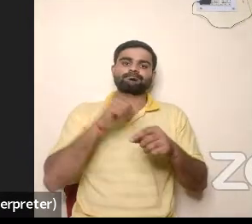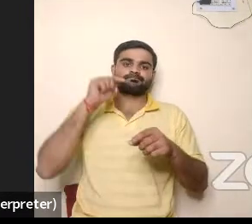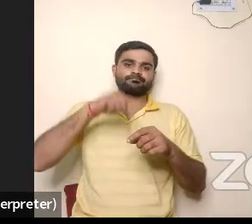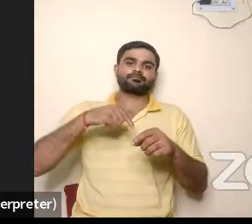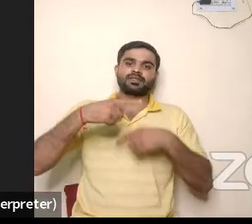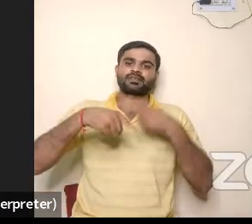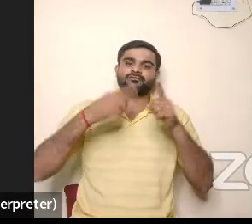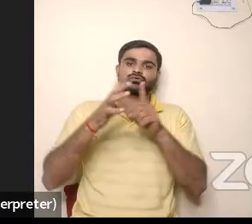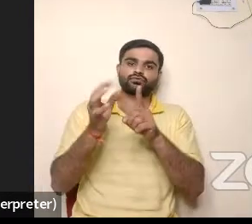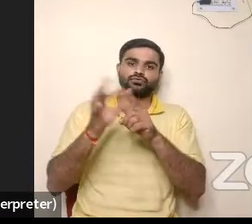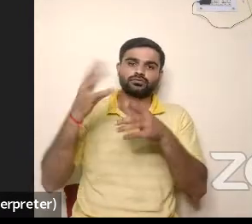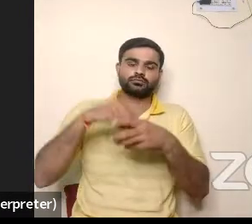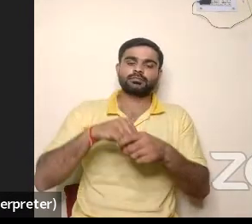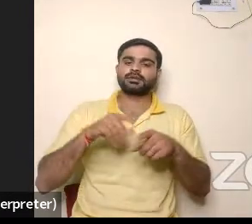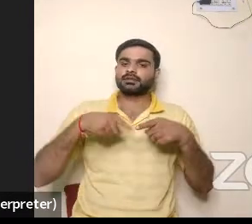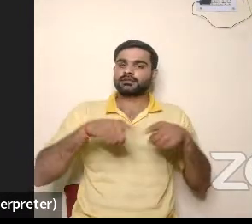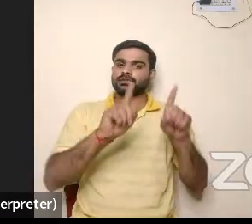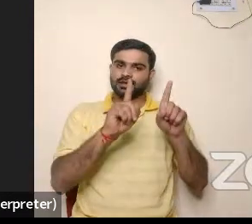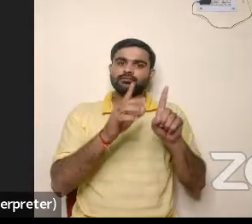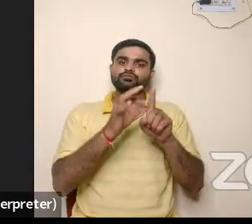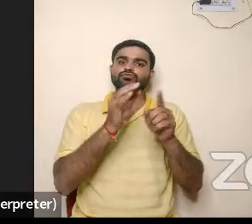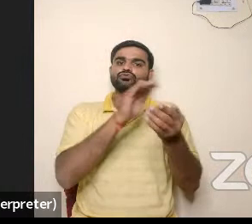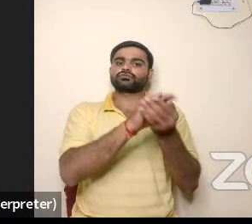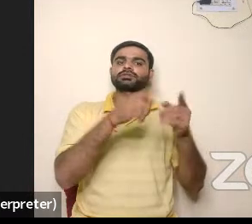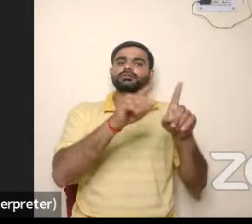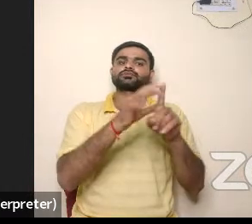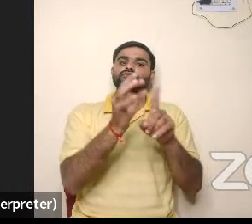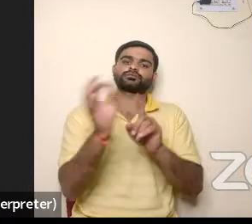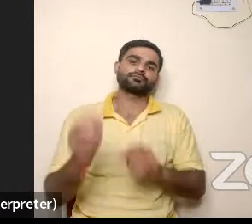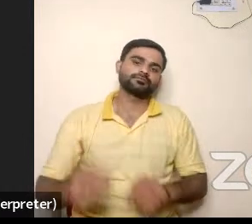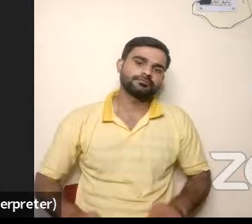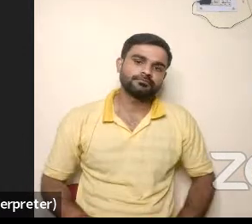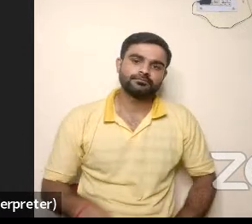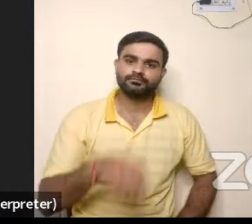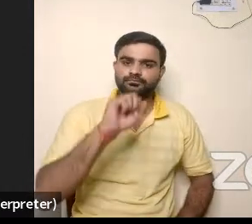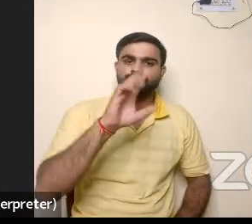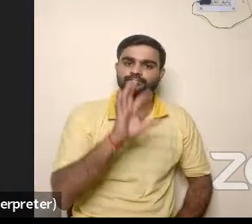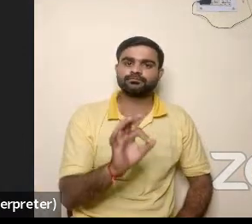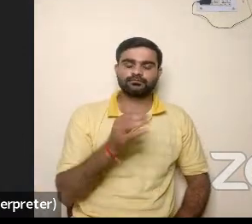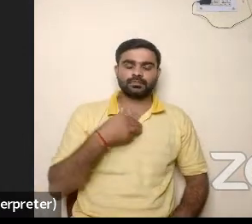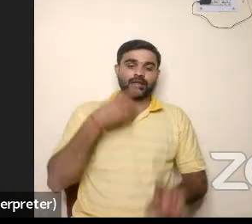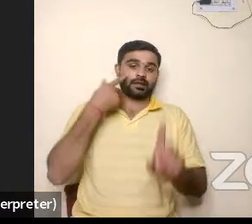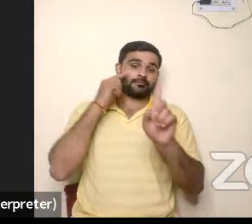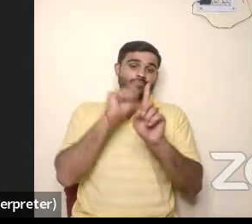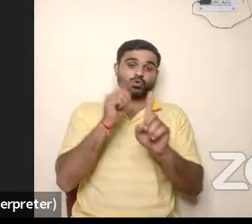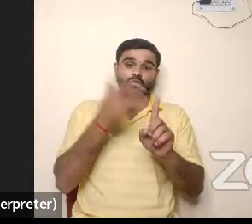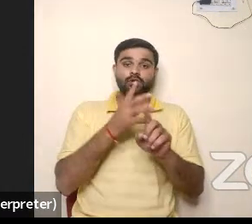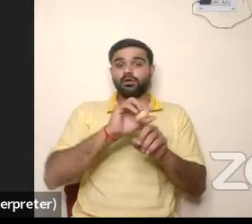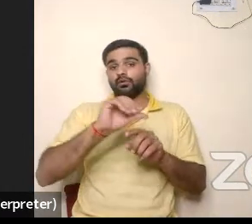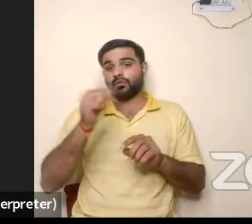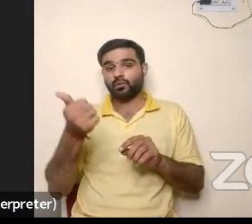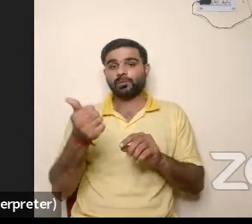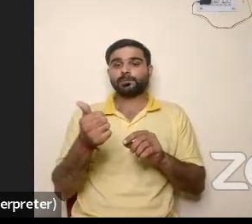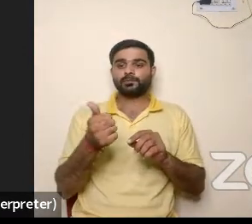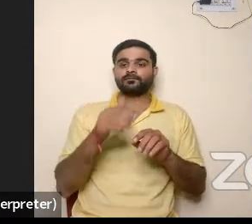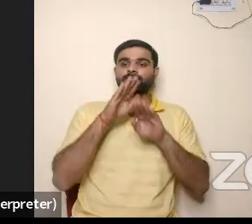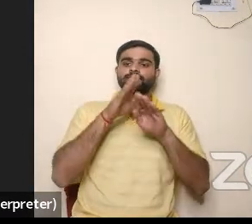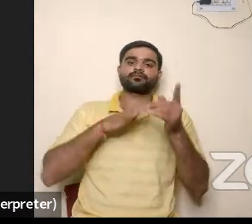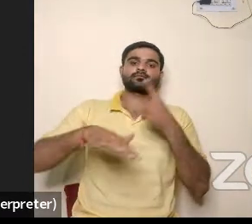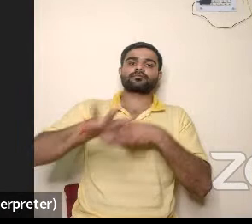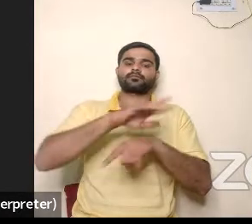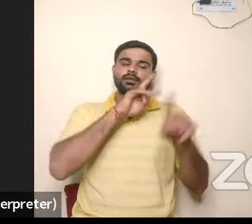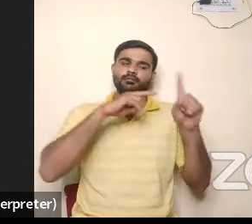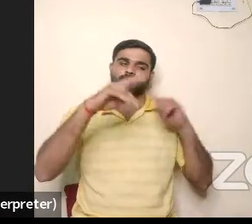age. It would be a self goal for them to do that. Yeah, exactly. That's my point, because they are just depends on the